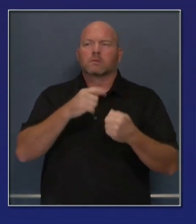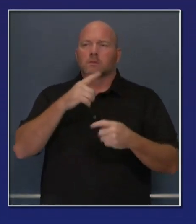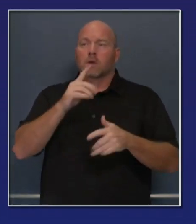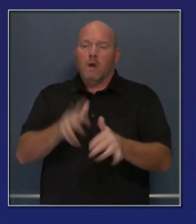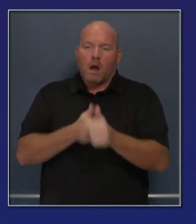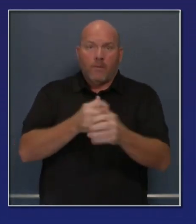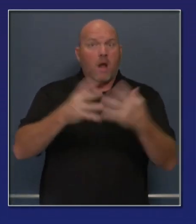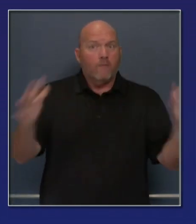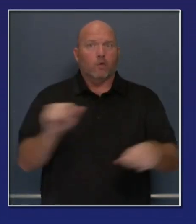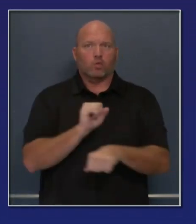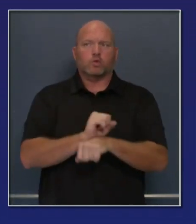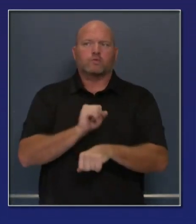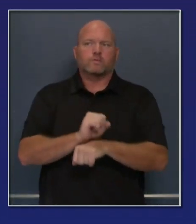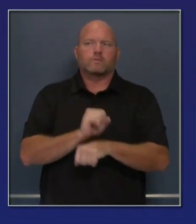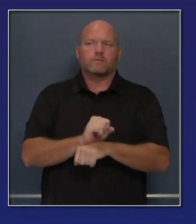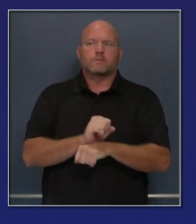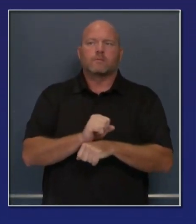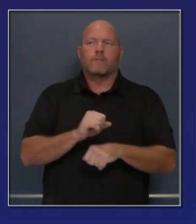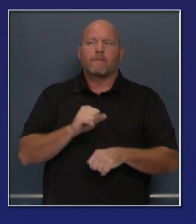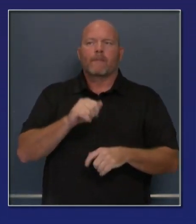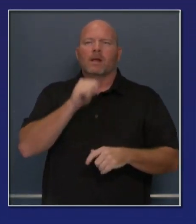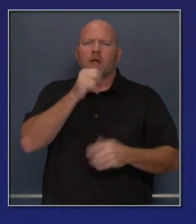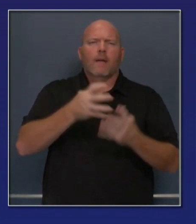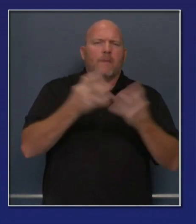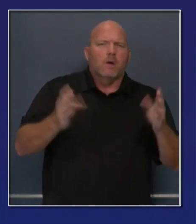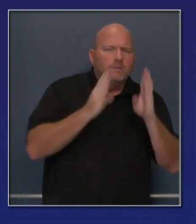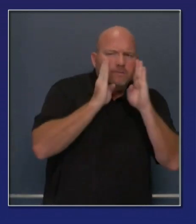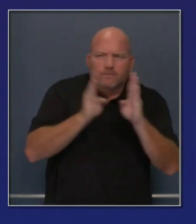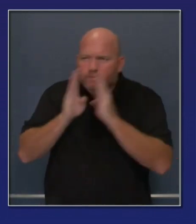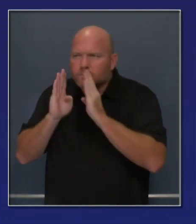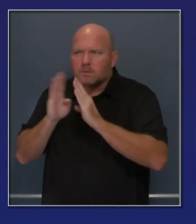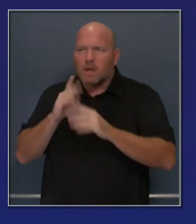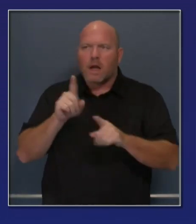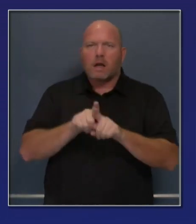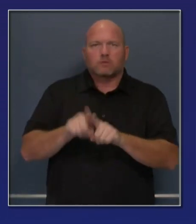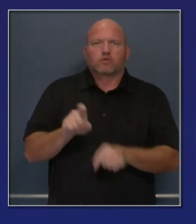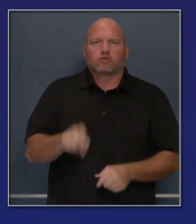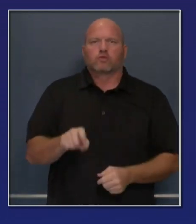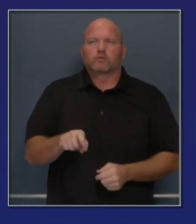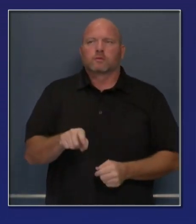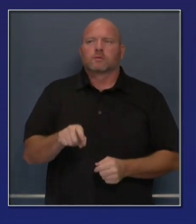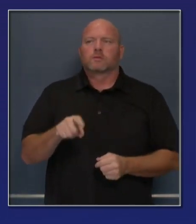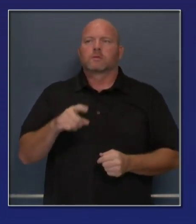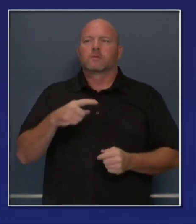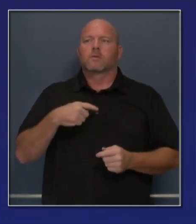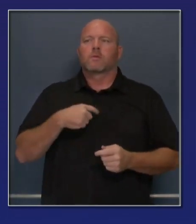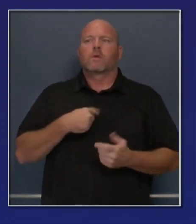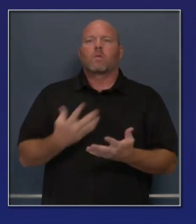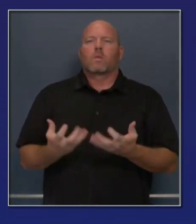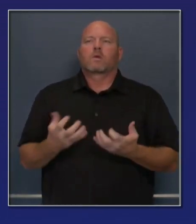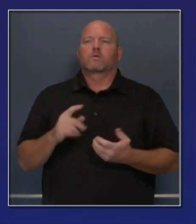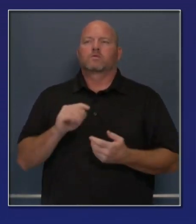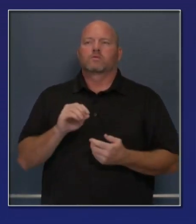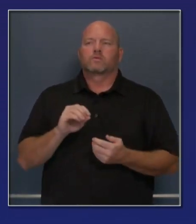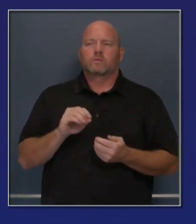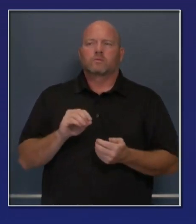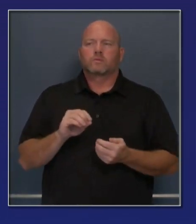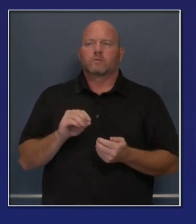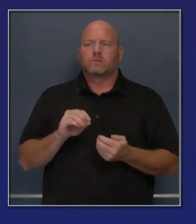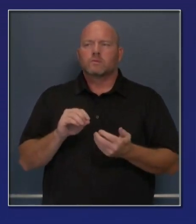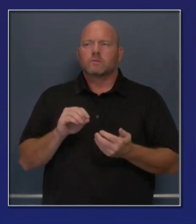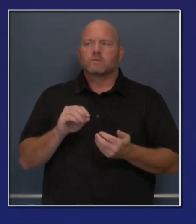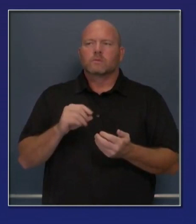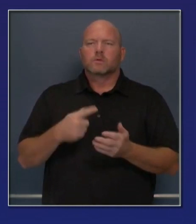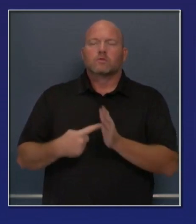place, not as much attention perhaps is deserved, and that's why we wanted to highlight some of our contact tracing status